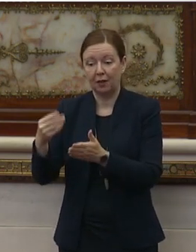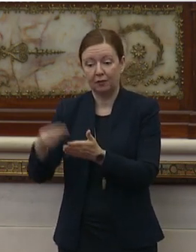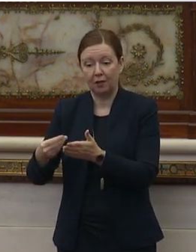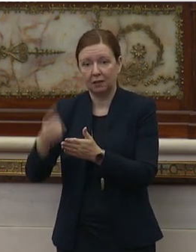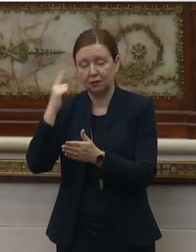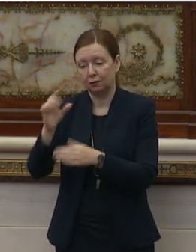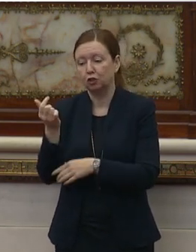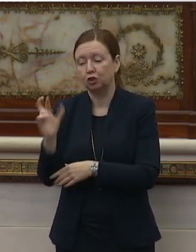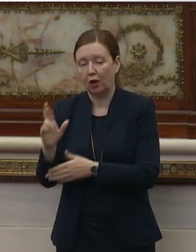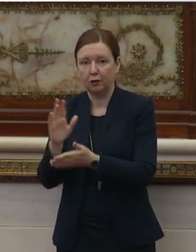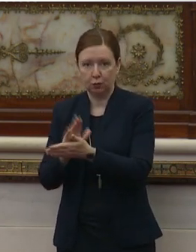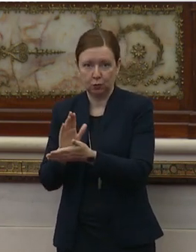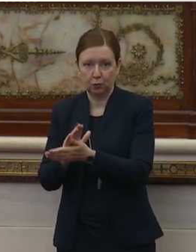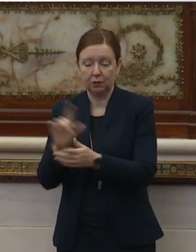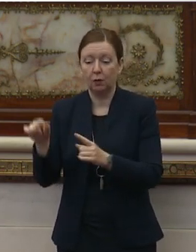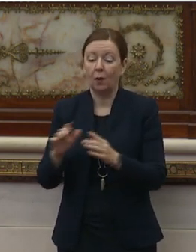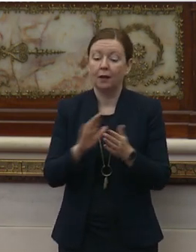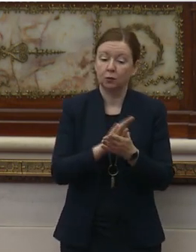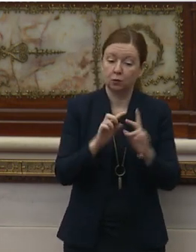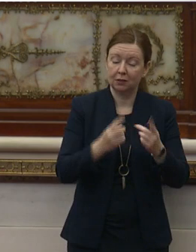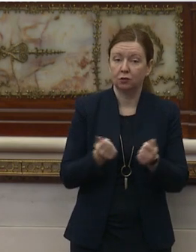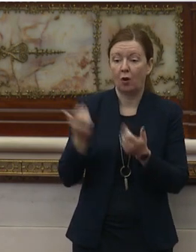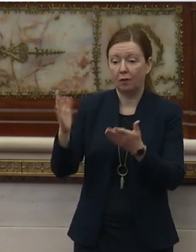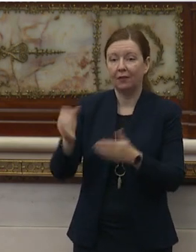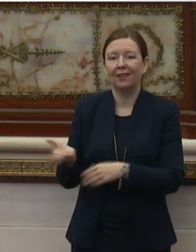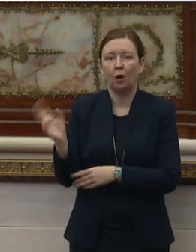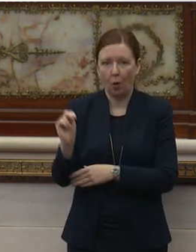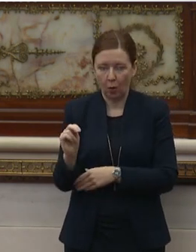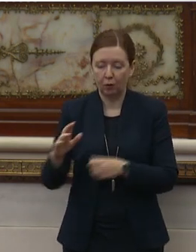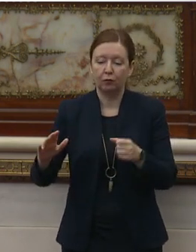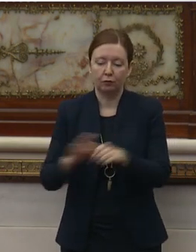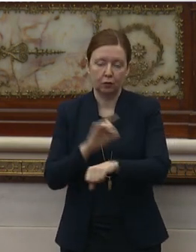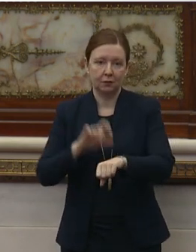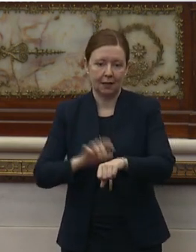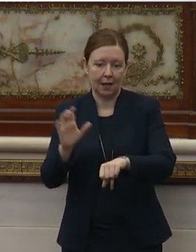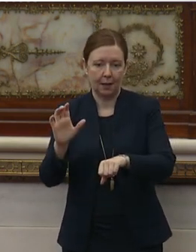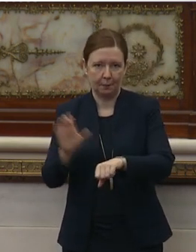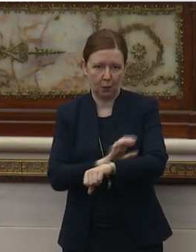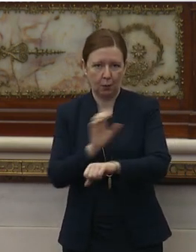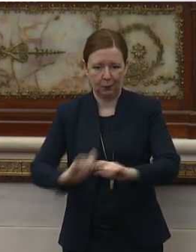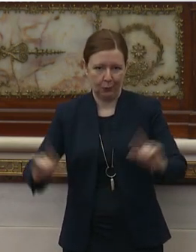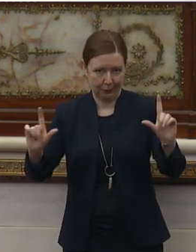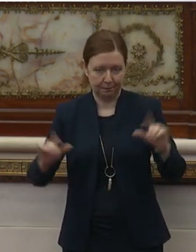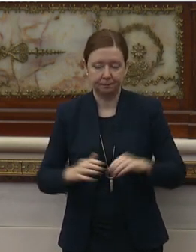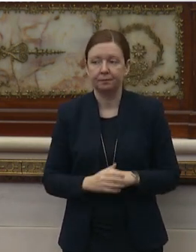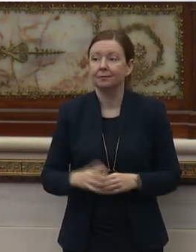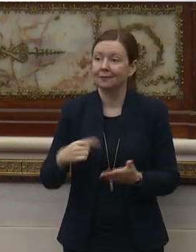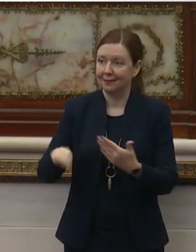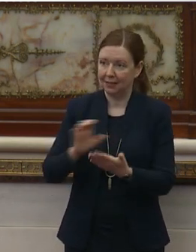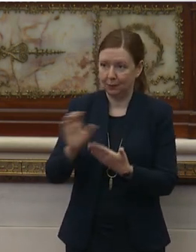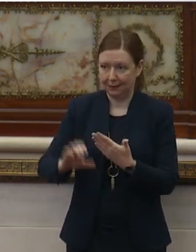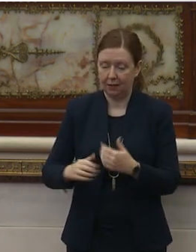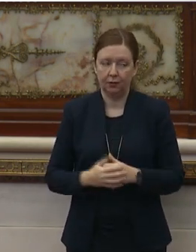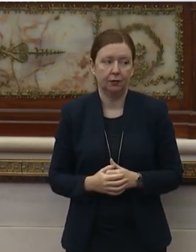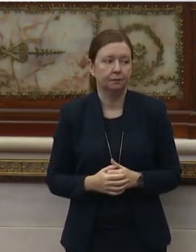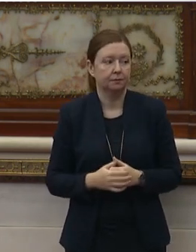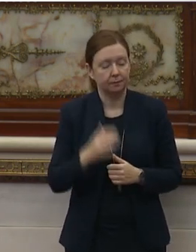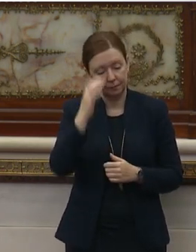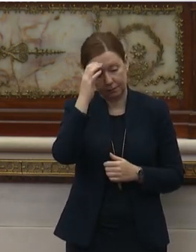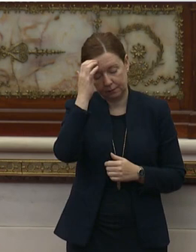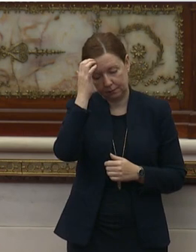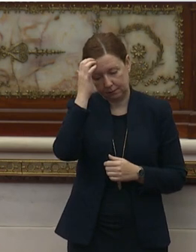local school districts offer their own full-time cyber school programs. Next week's calendar.